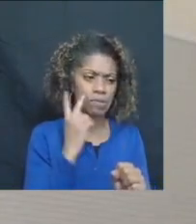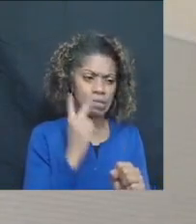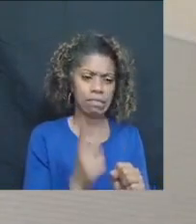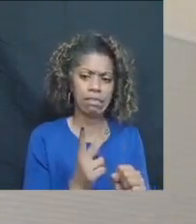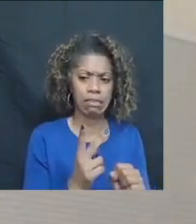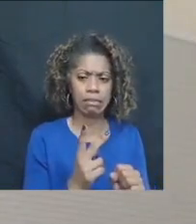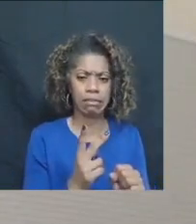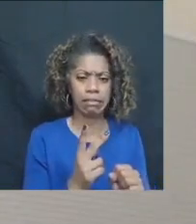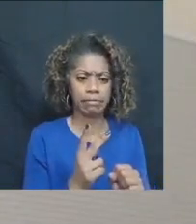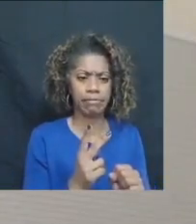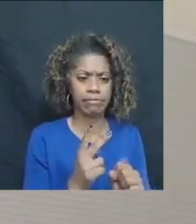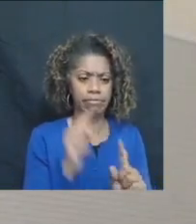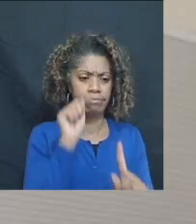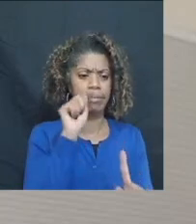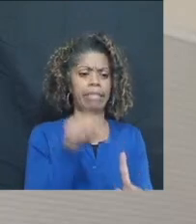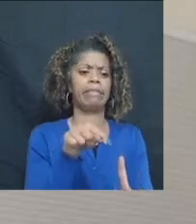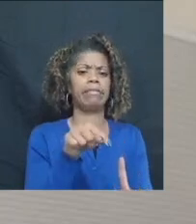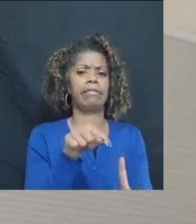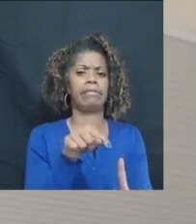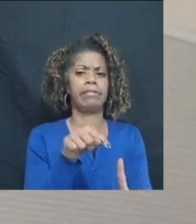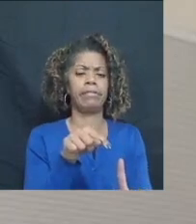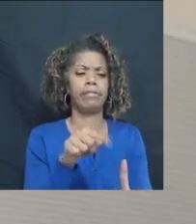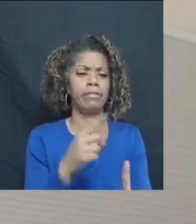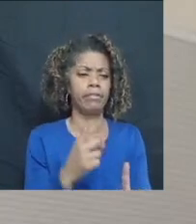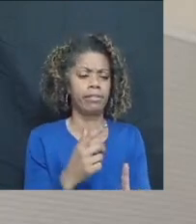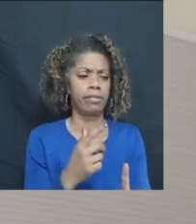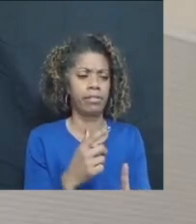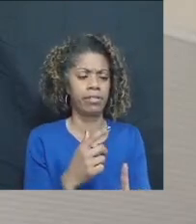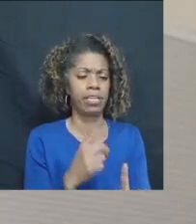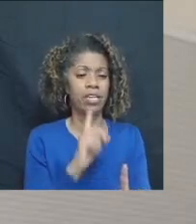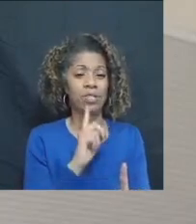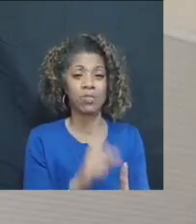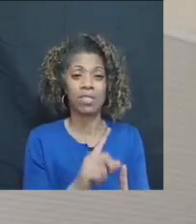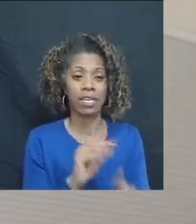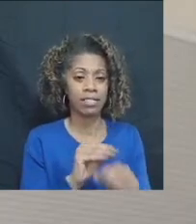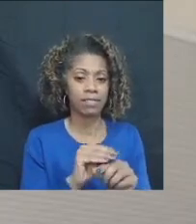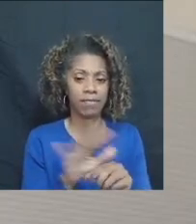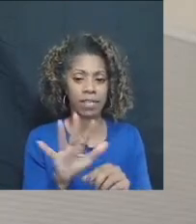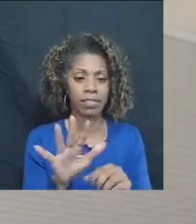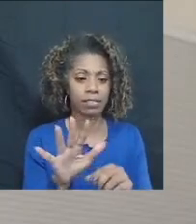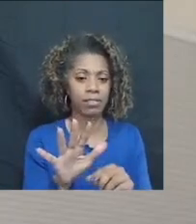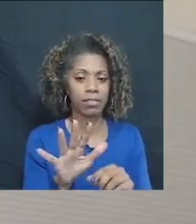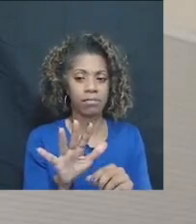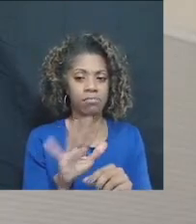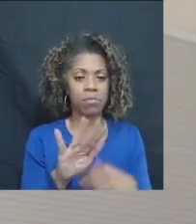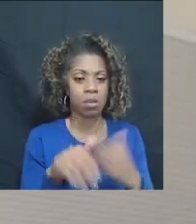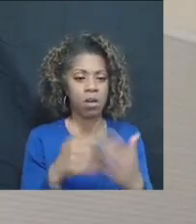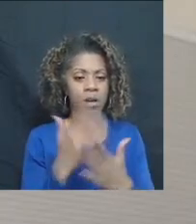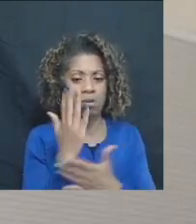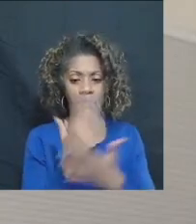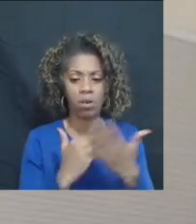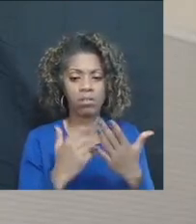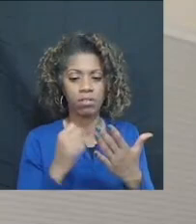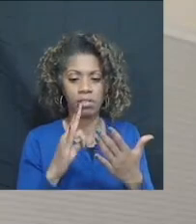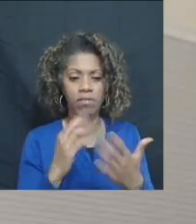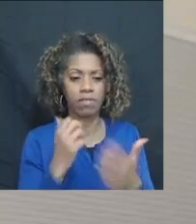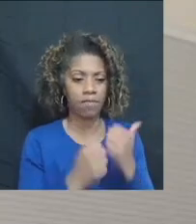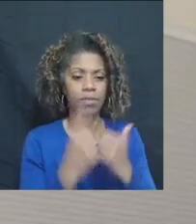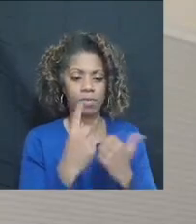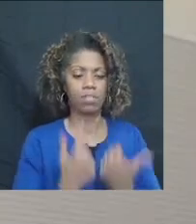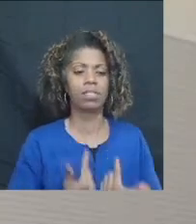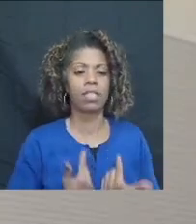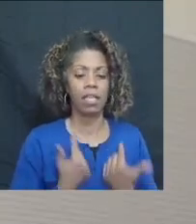virtually all aspects of our lives. At the CDC Foundation, we have